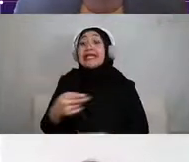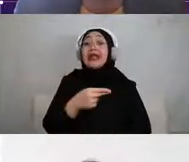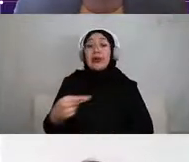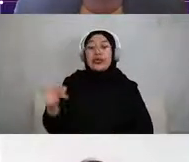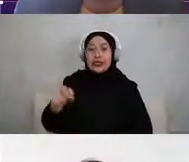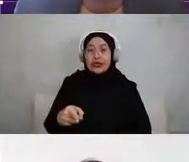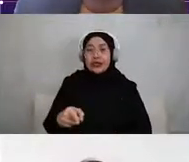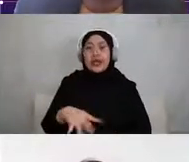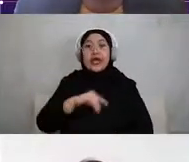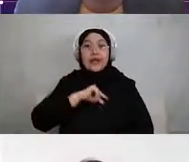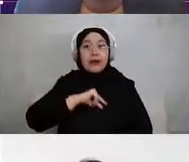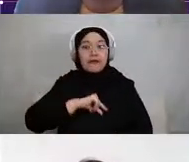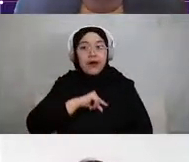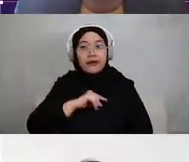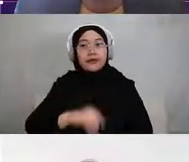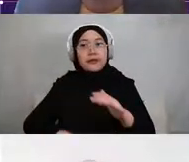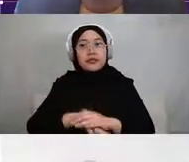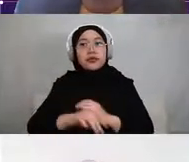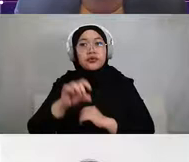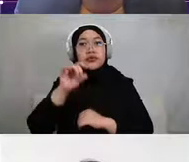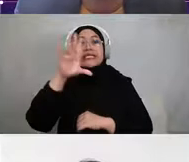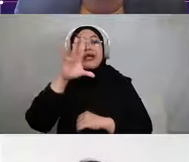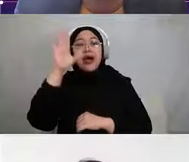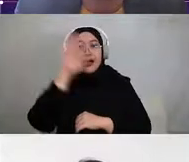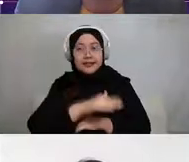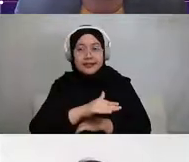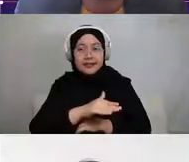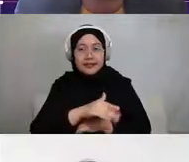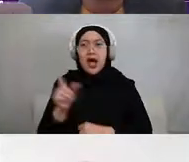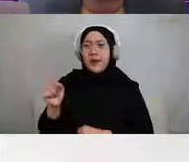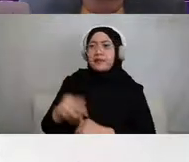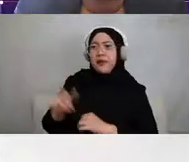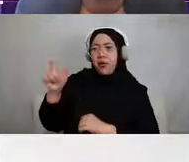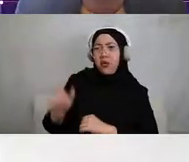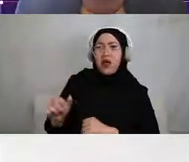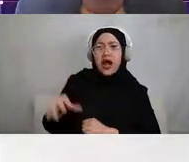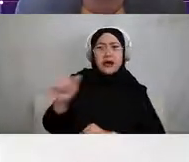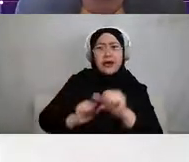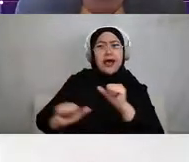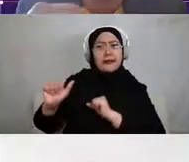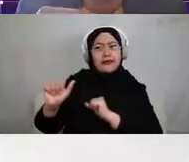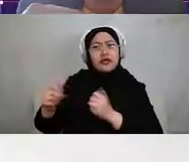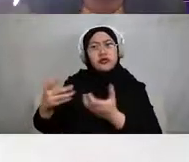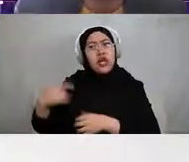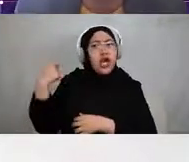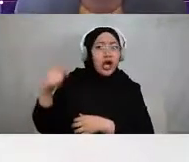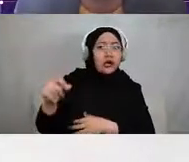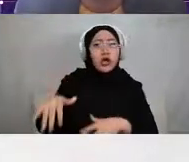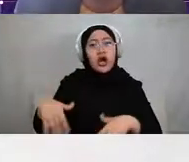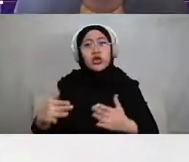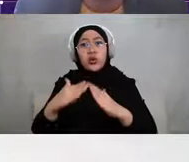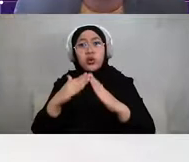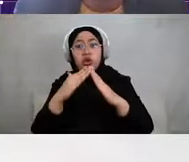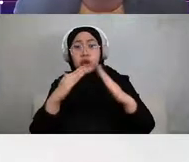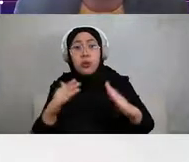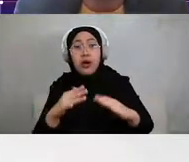daytime, because everybody will be working and households will be working in the house, and that power will be consumed totally. When it comes to